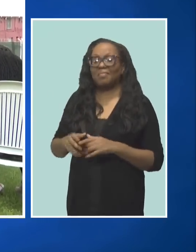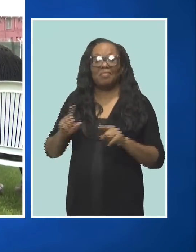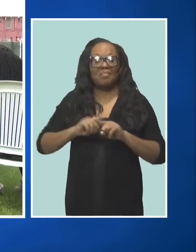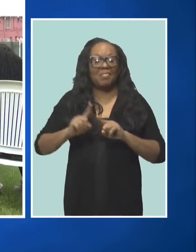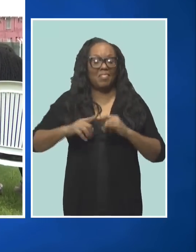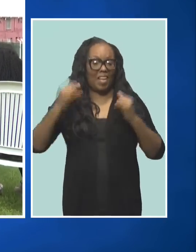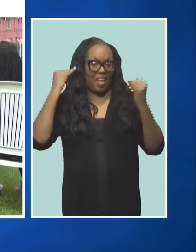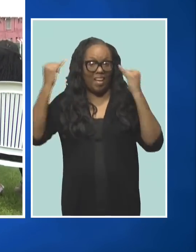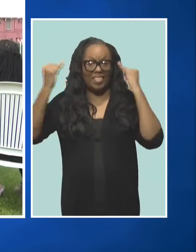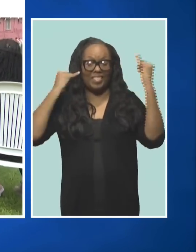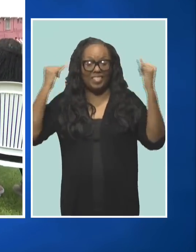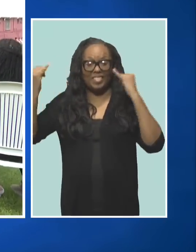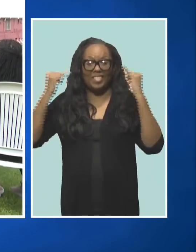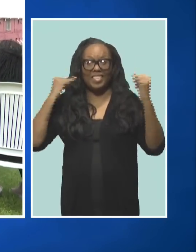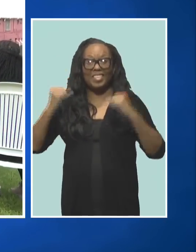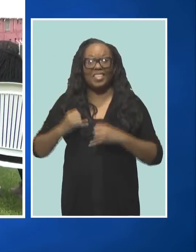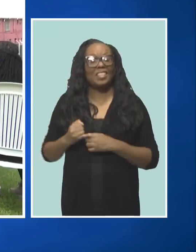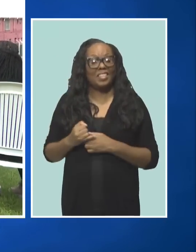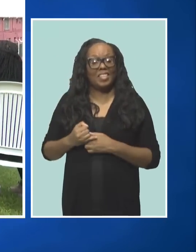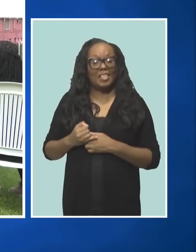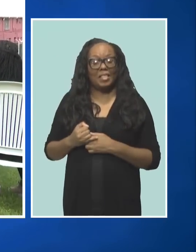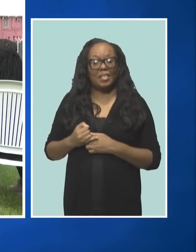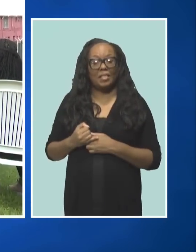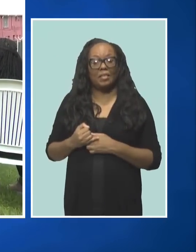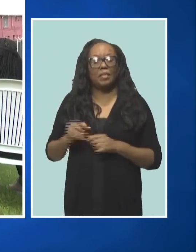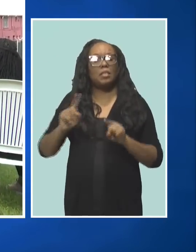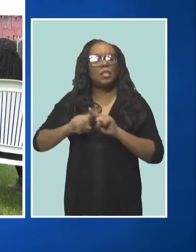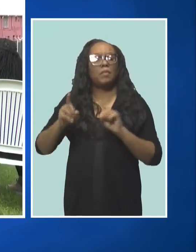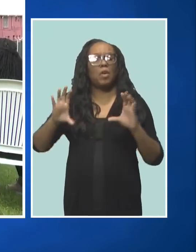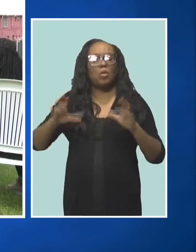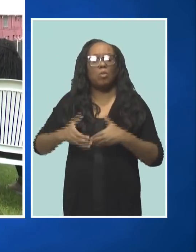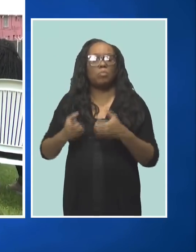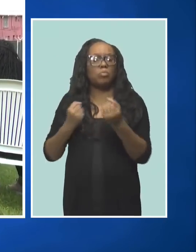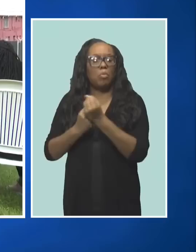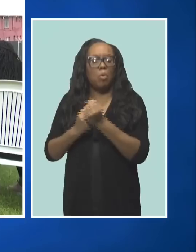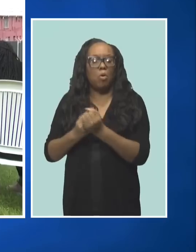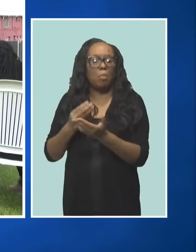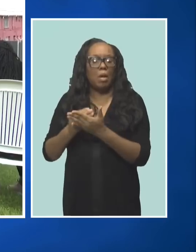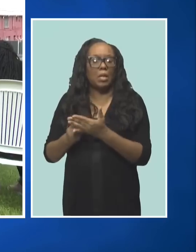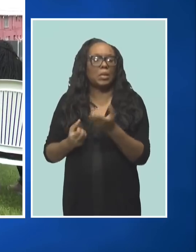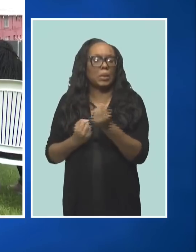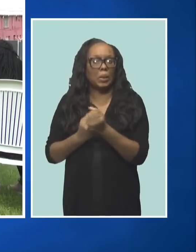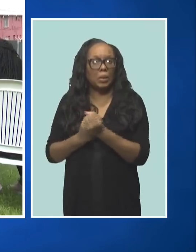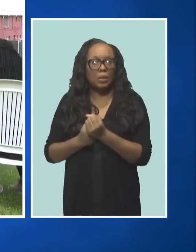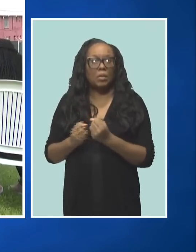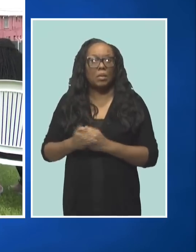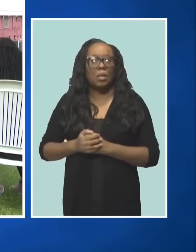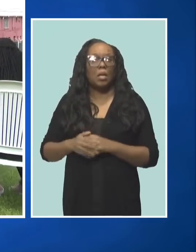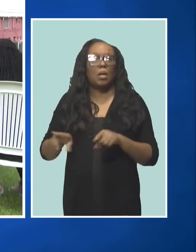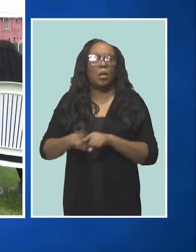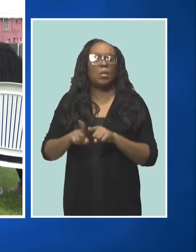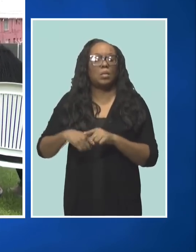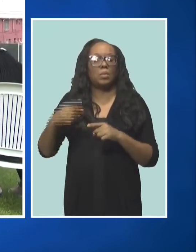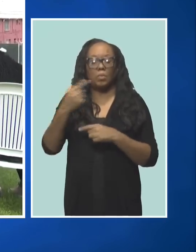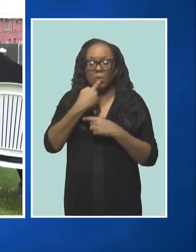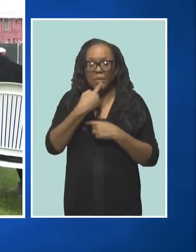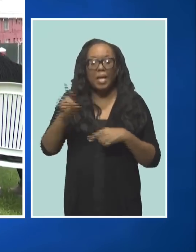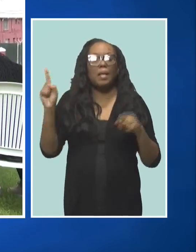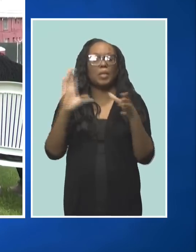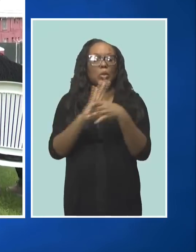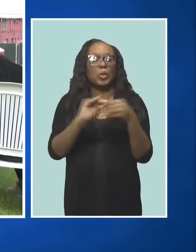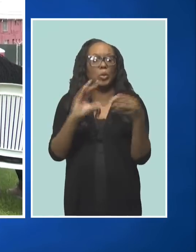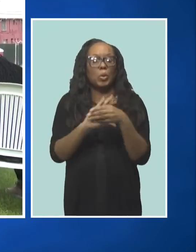One that has been funded by the Commonwealth Foundation, the Lupus Diary, which seeks to tell the story of lupus in